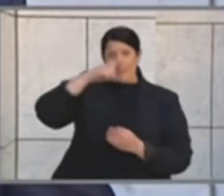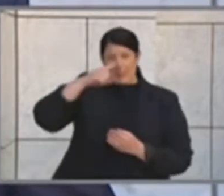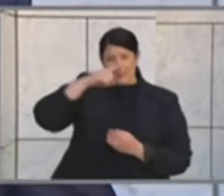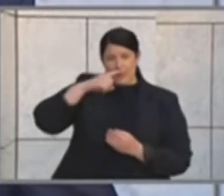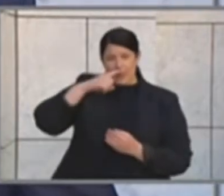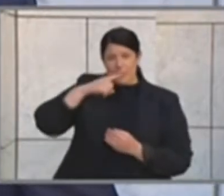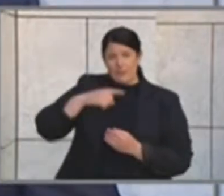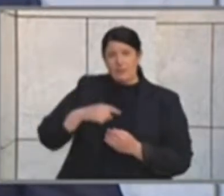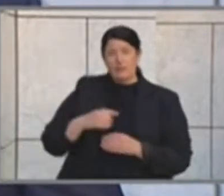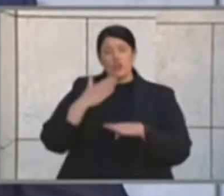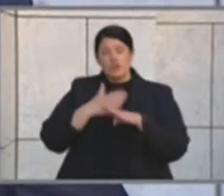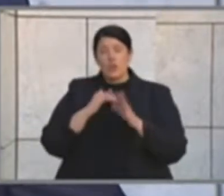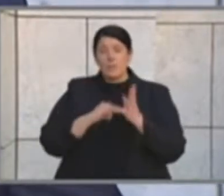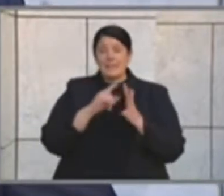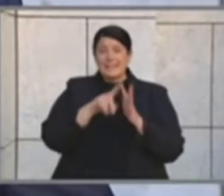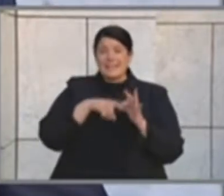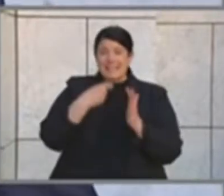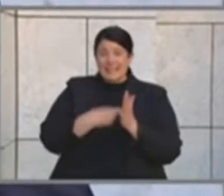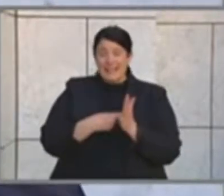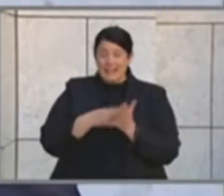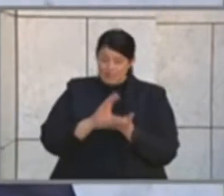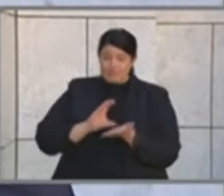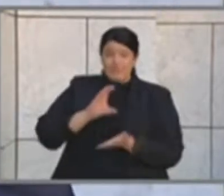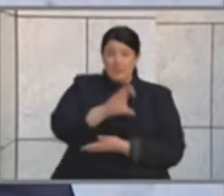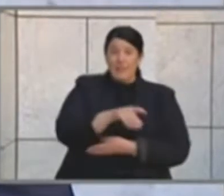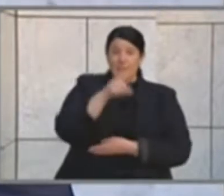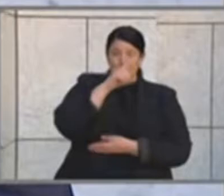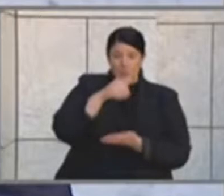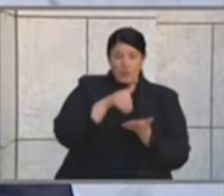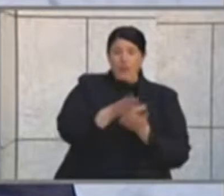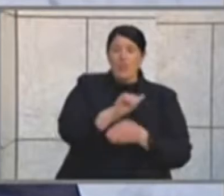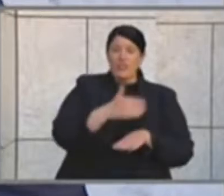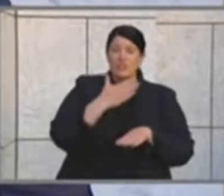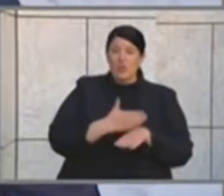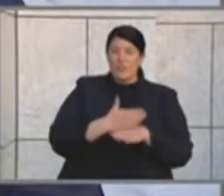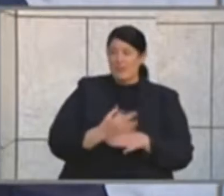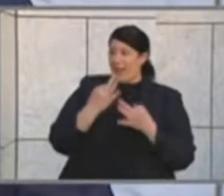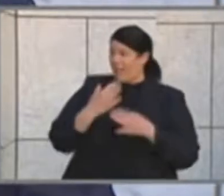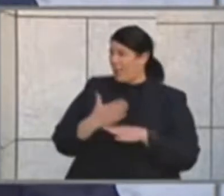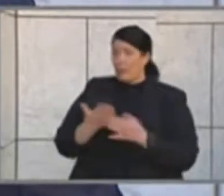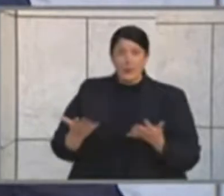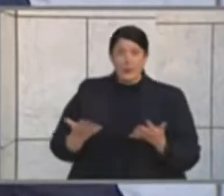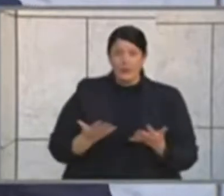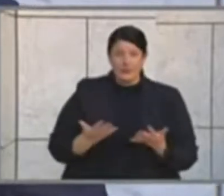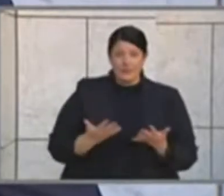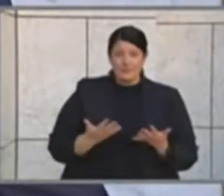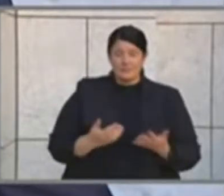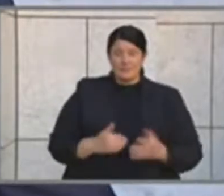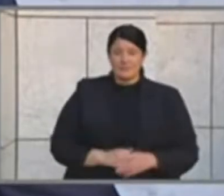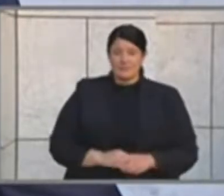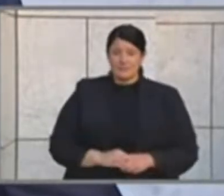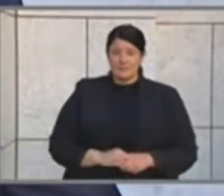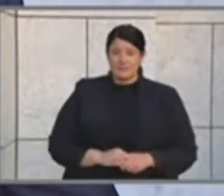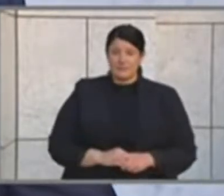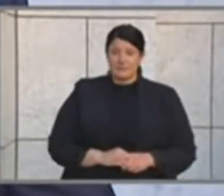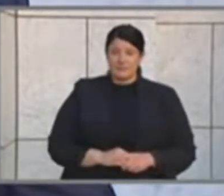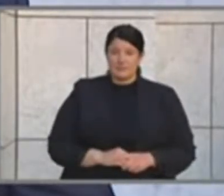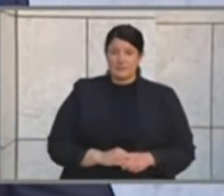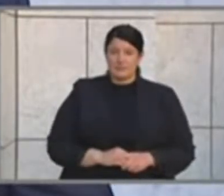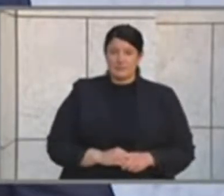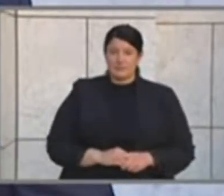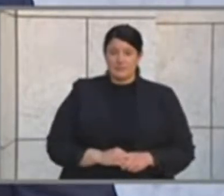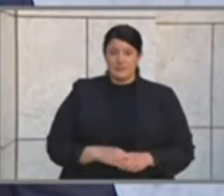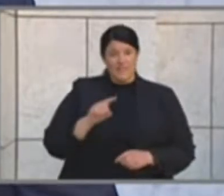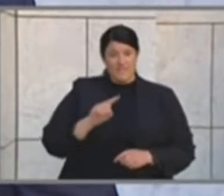those who could not stay with their employers. And for the first time for so many of them, they would